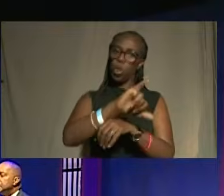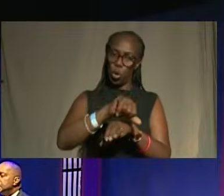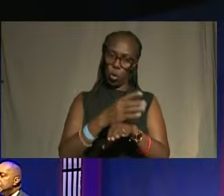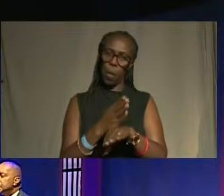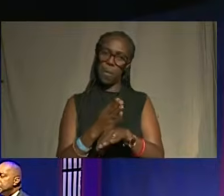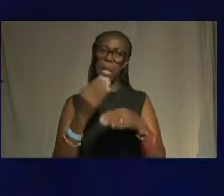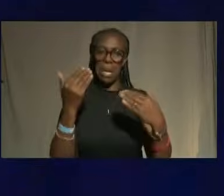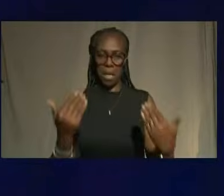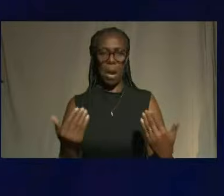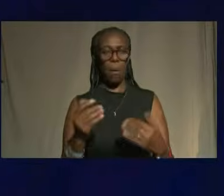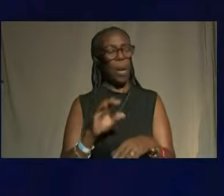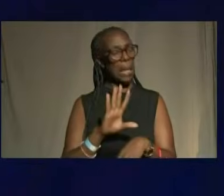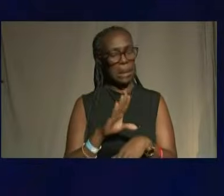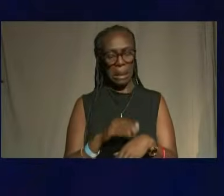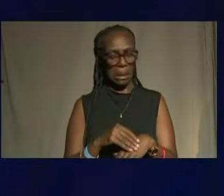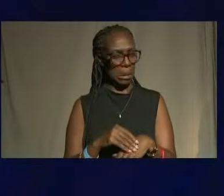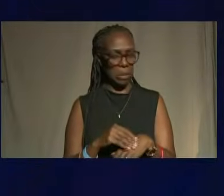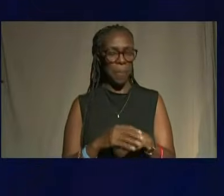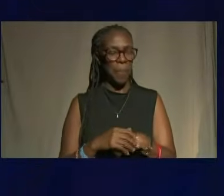exist.